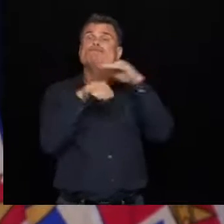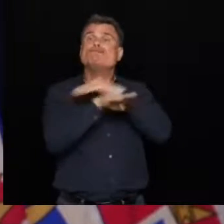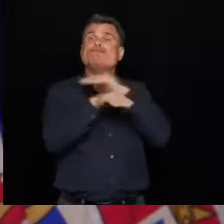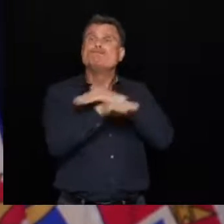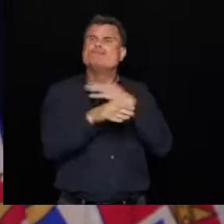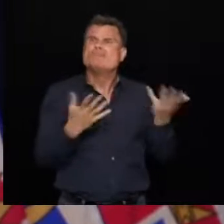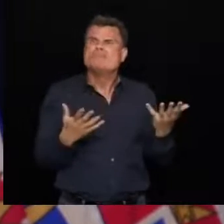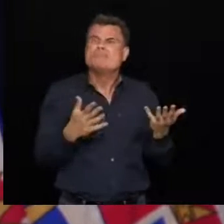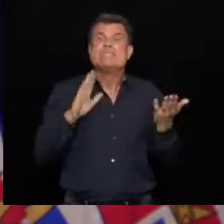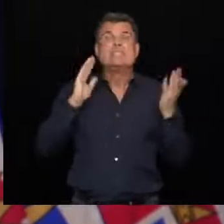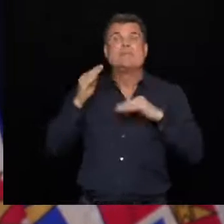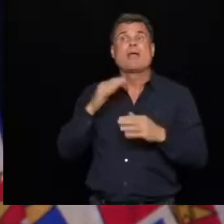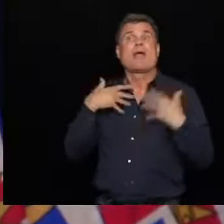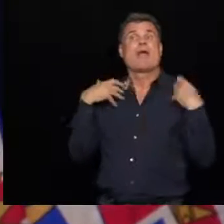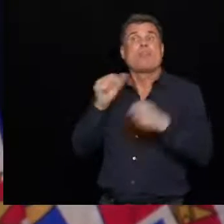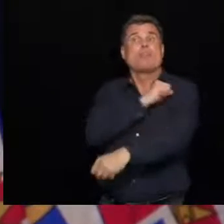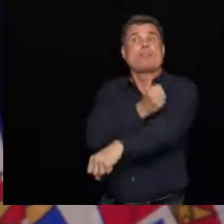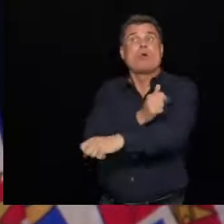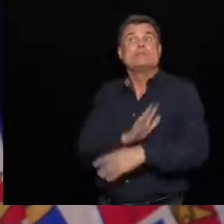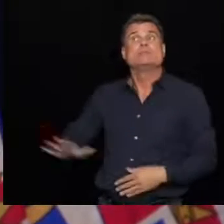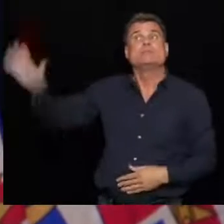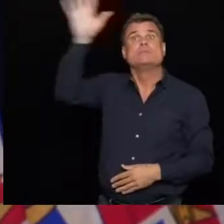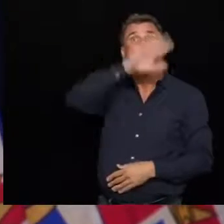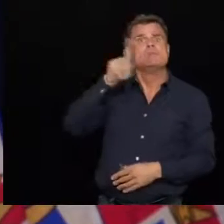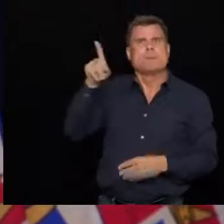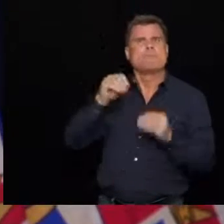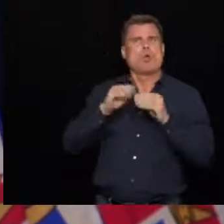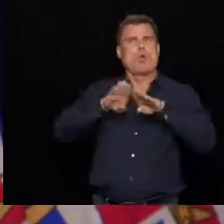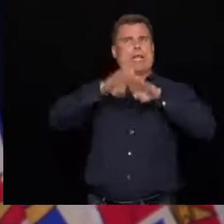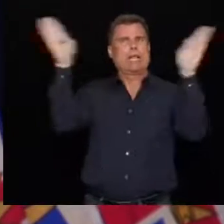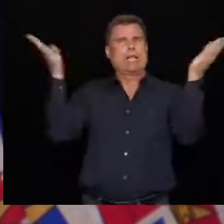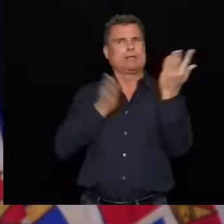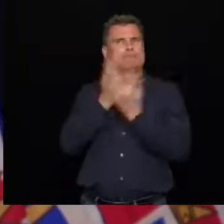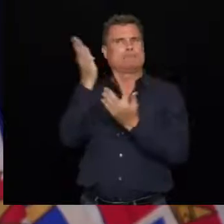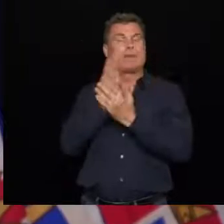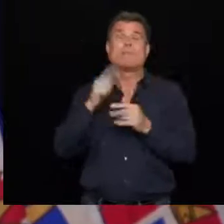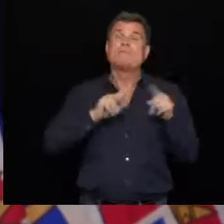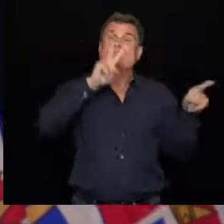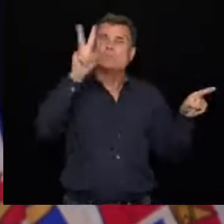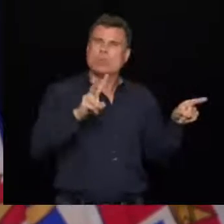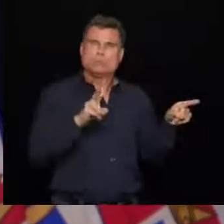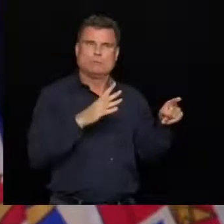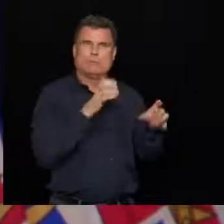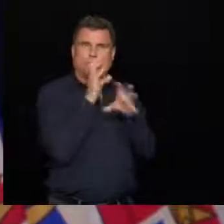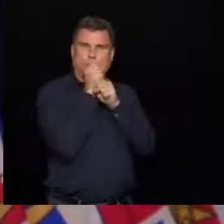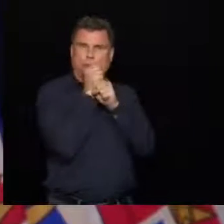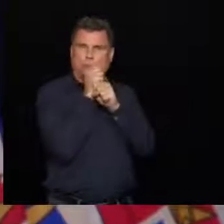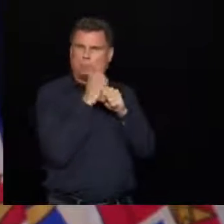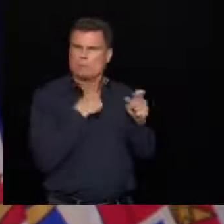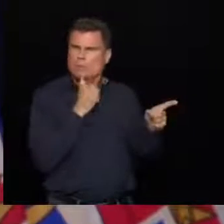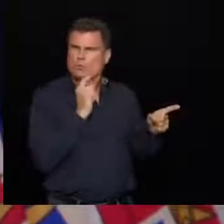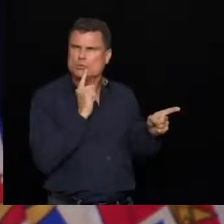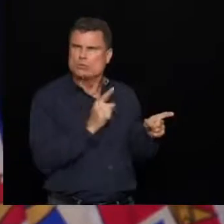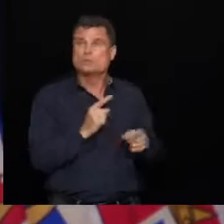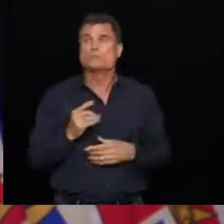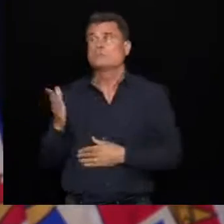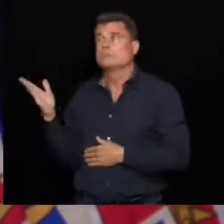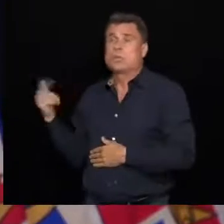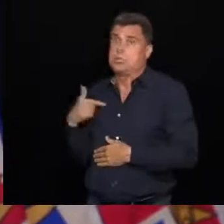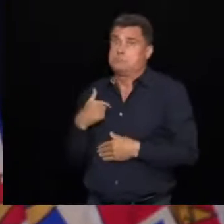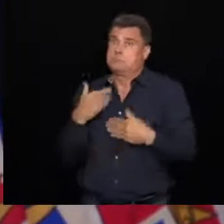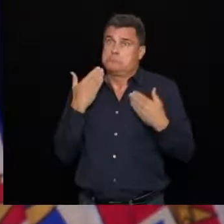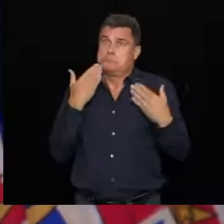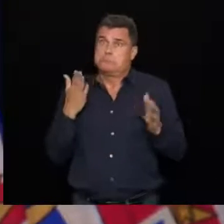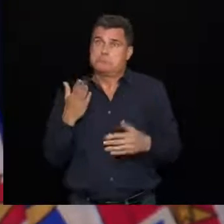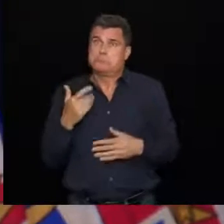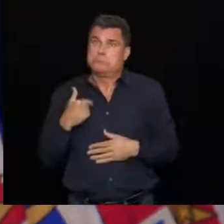transparently? I wouldn't say that. We talk regularly. I think there was, there's always different ways of